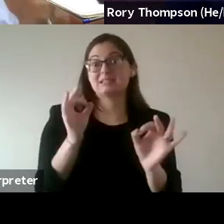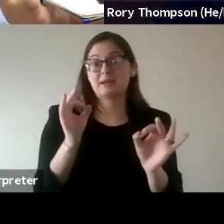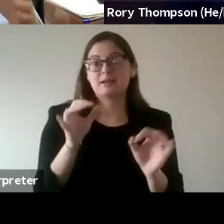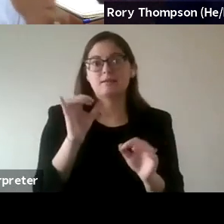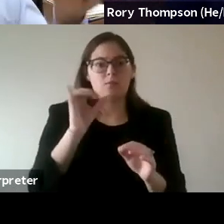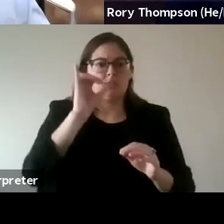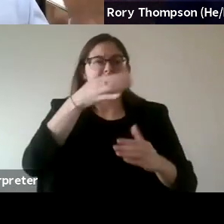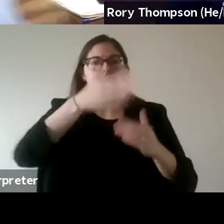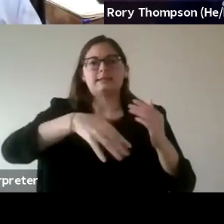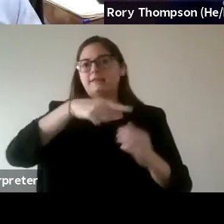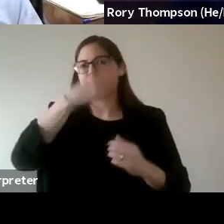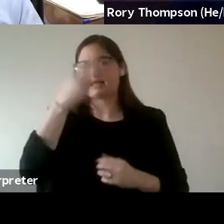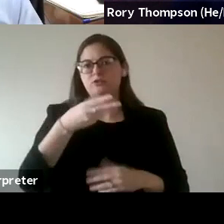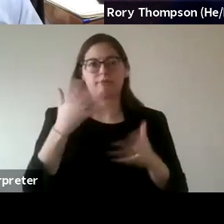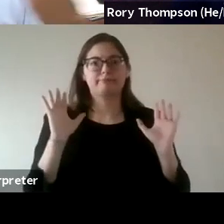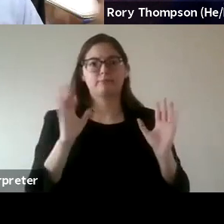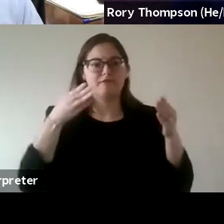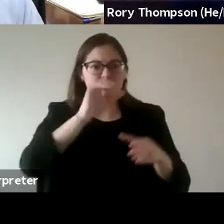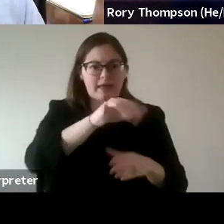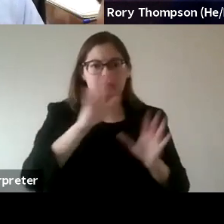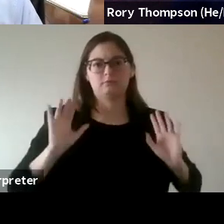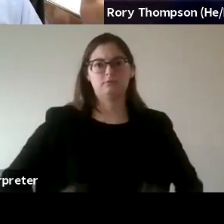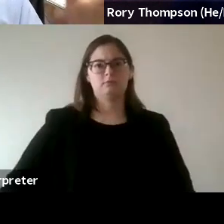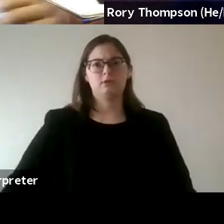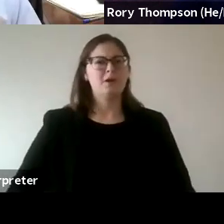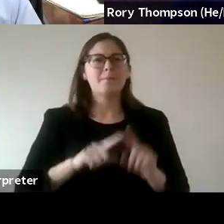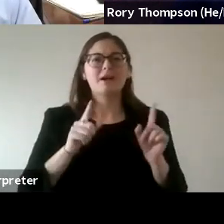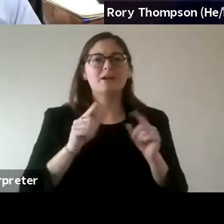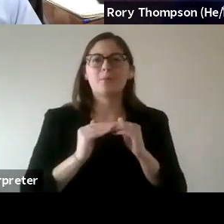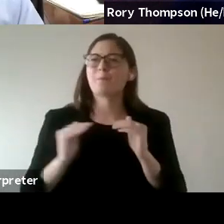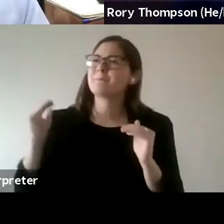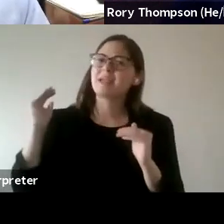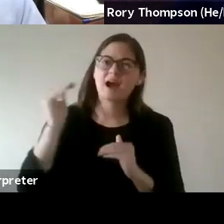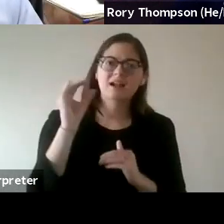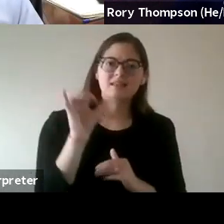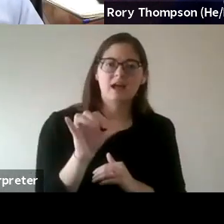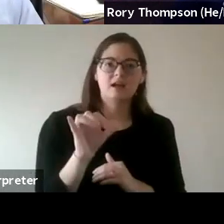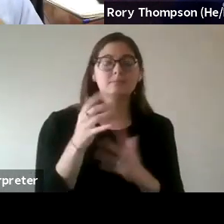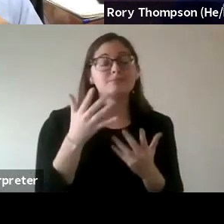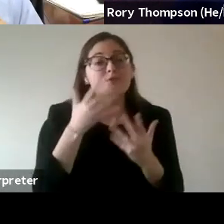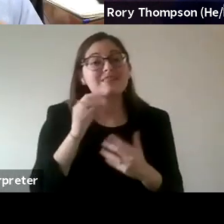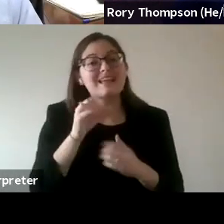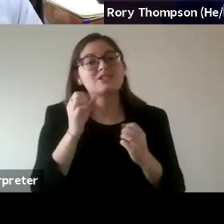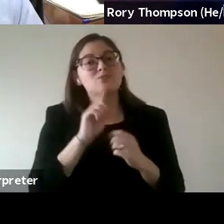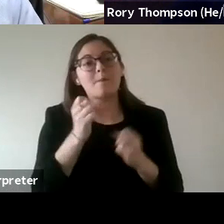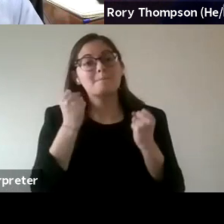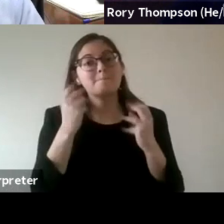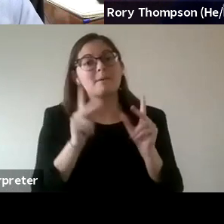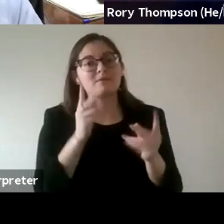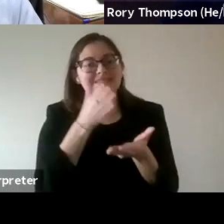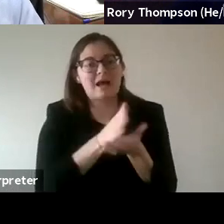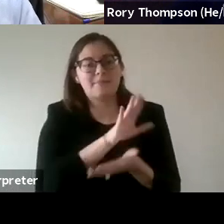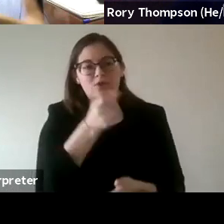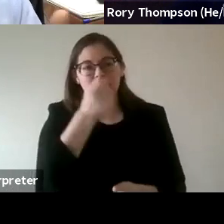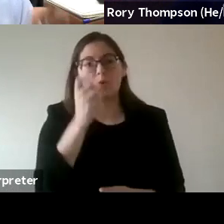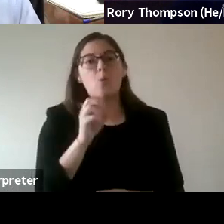history. Now that's all we need to focus on. And it goes so much beyond that. But unfortunately, that's where a lot of people stop their understanding